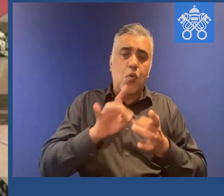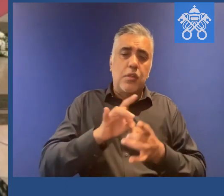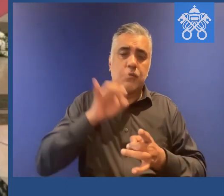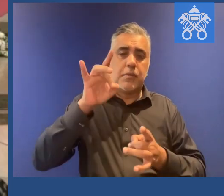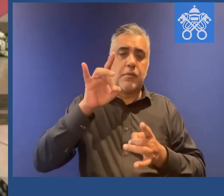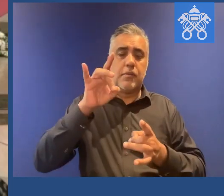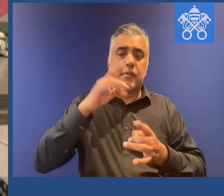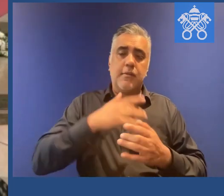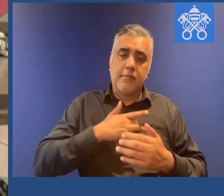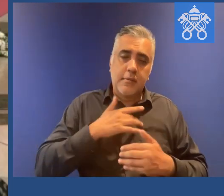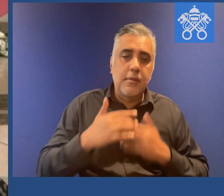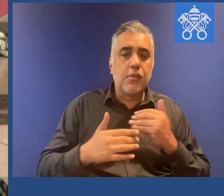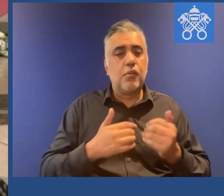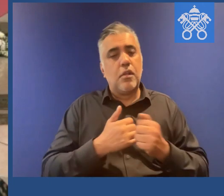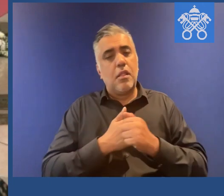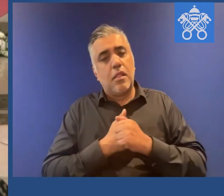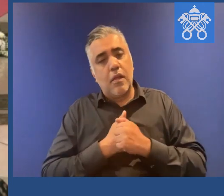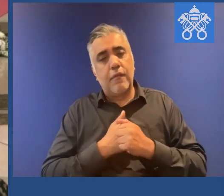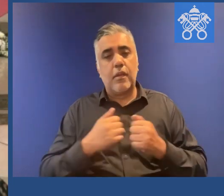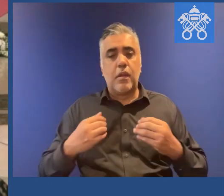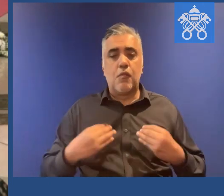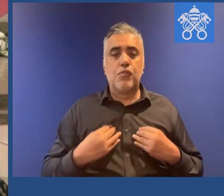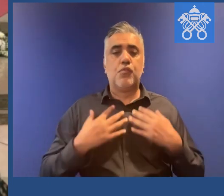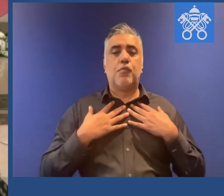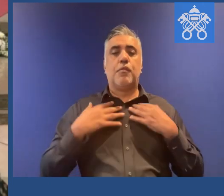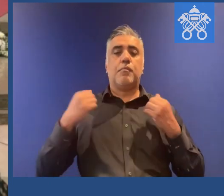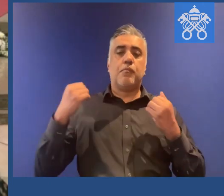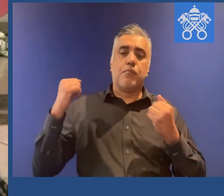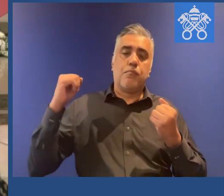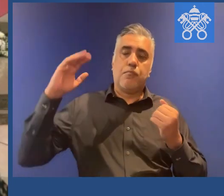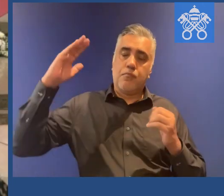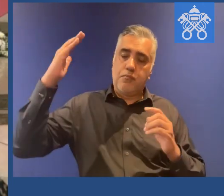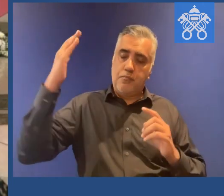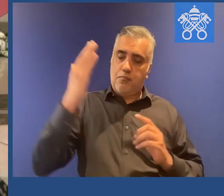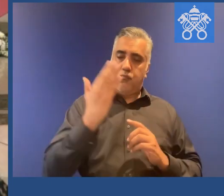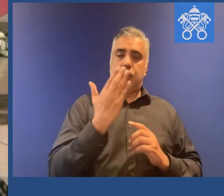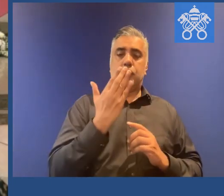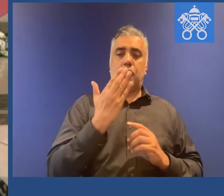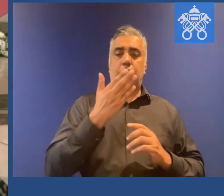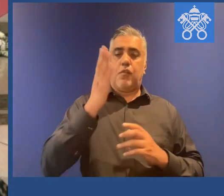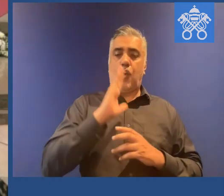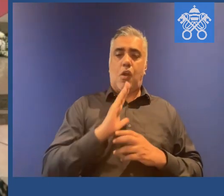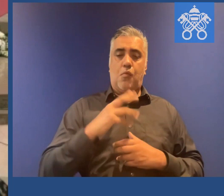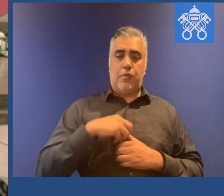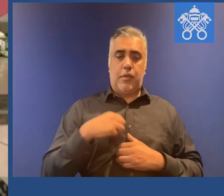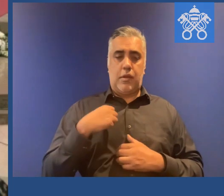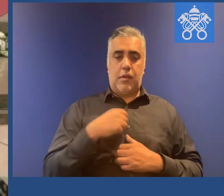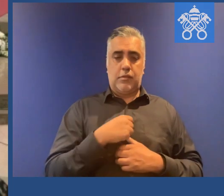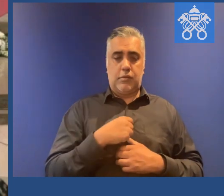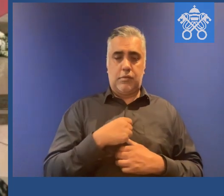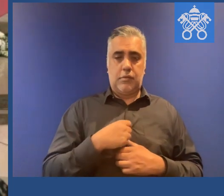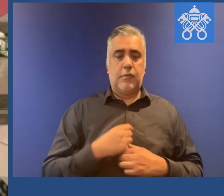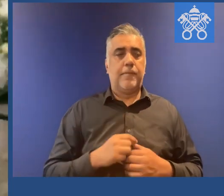Spirit, the tender, loving, and rejuvenating presence of God within us. Ci fa